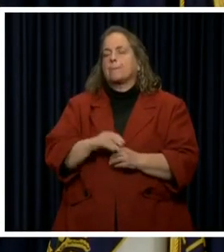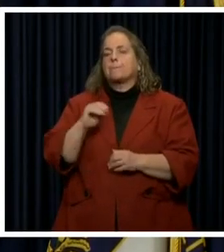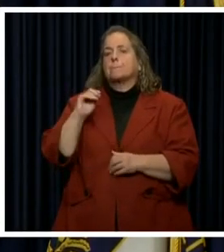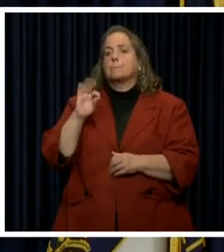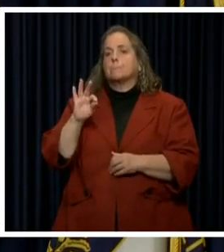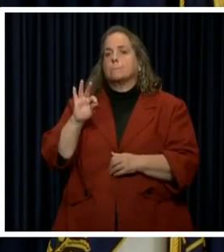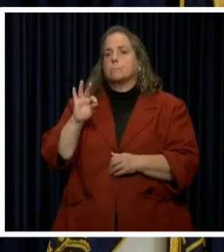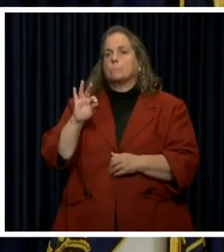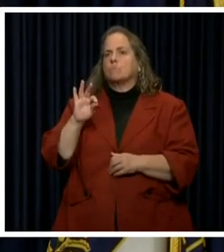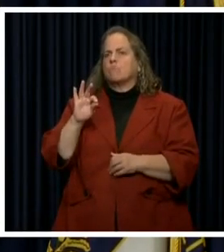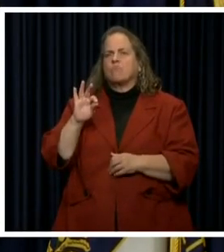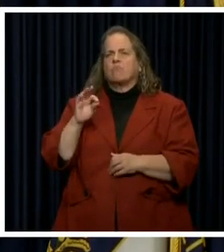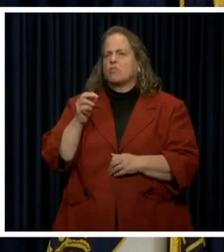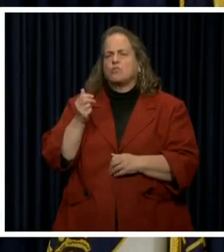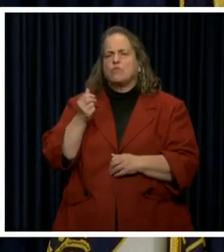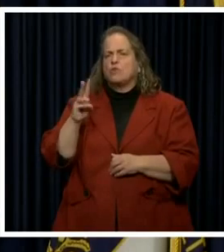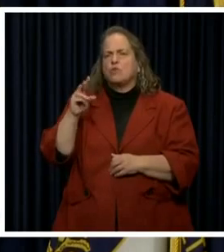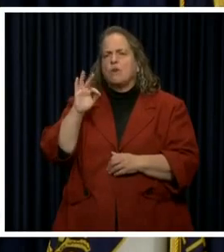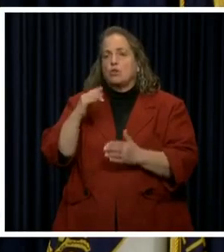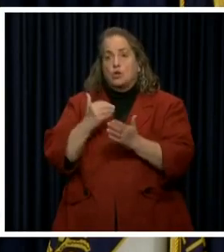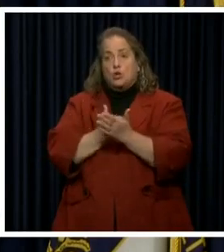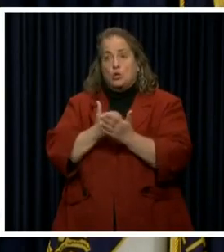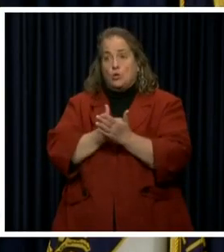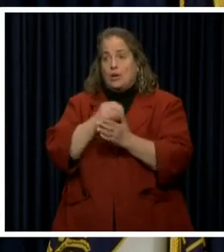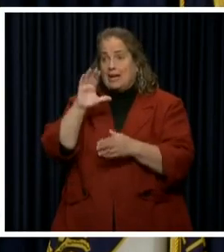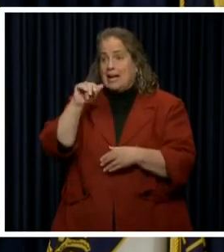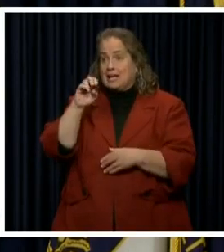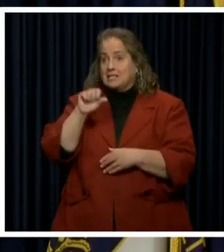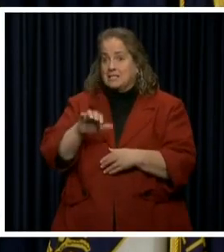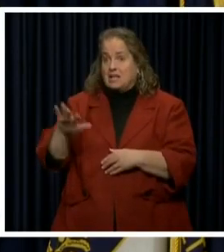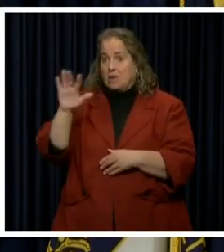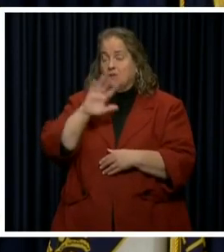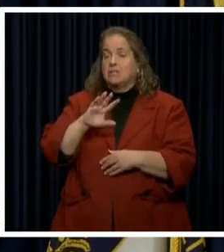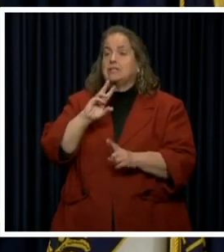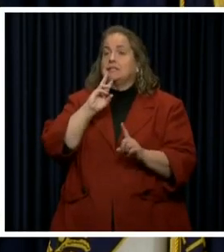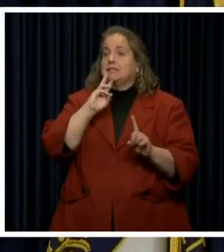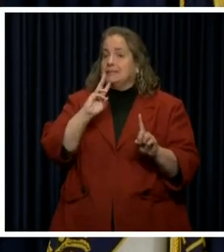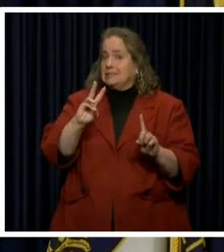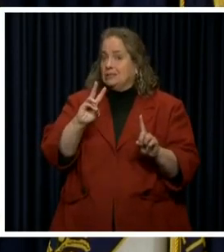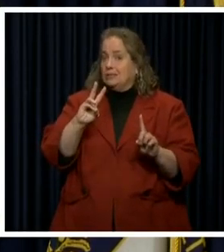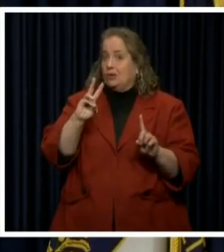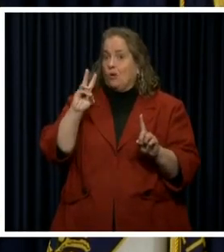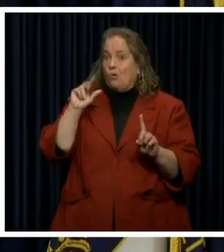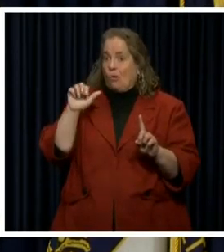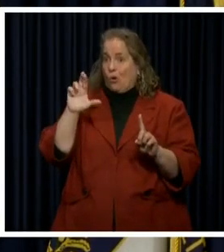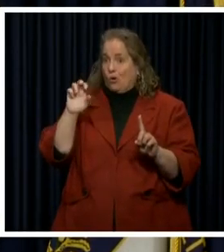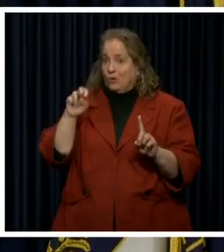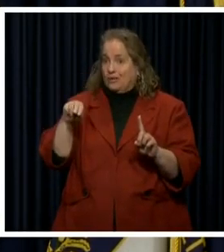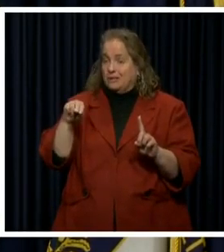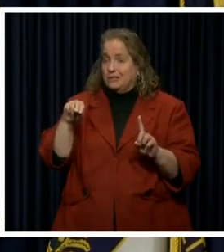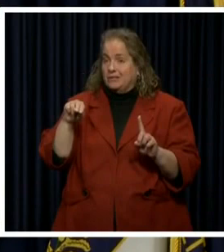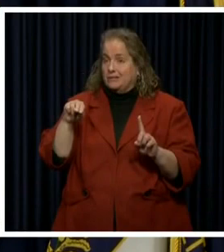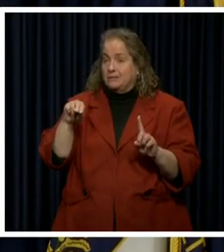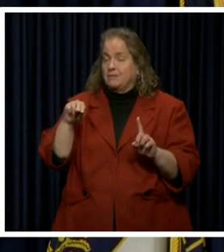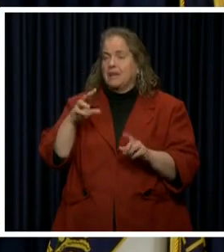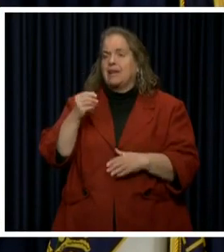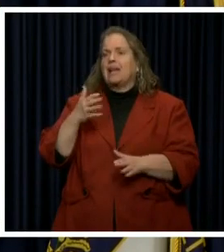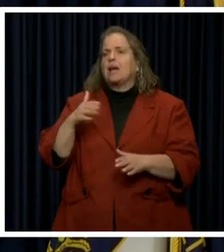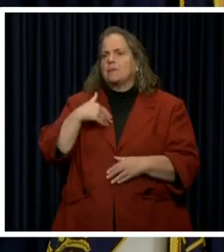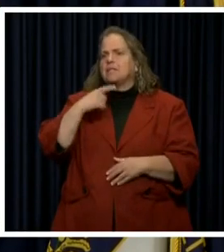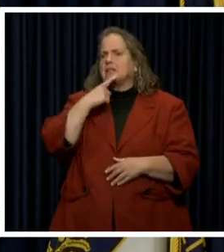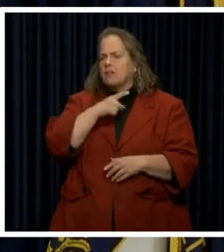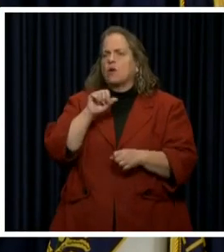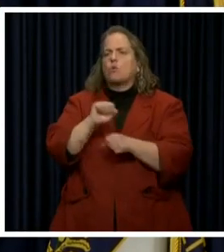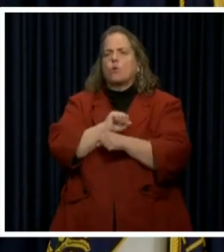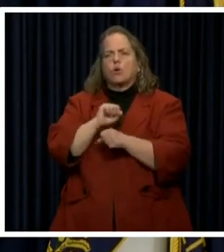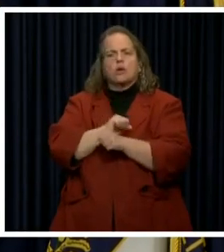Of just a couple of the new cases that are out there, a 6-year-old from Warren. And let me say, they're working really